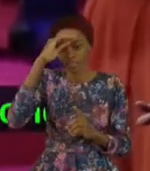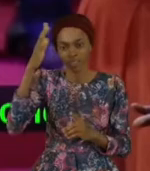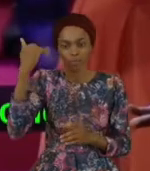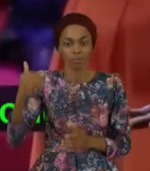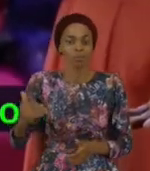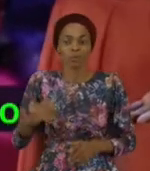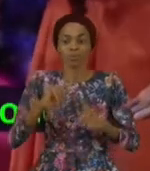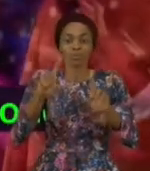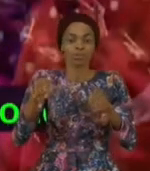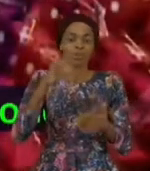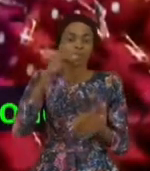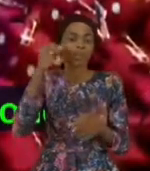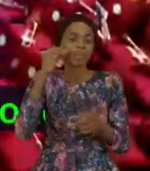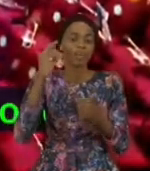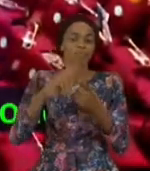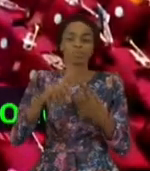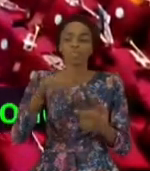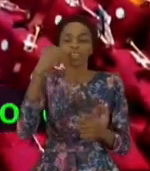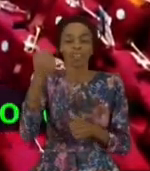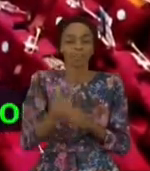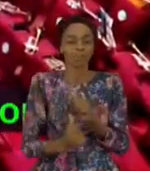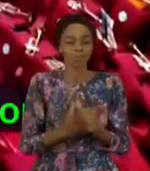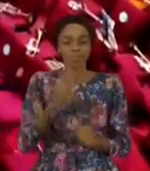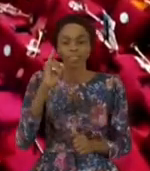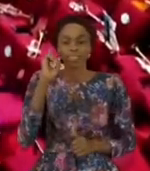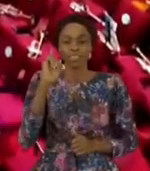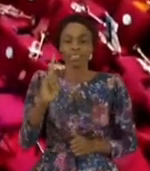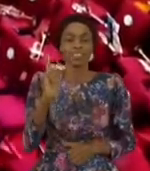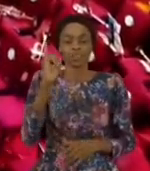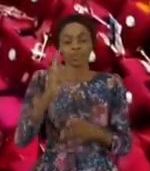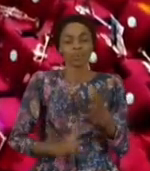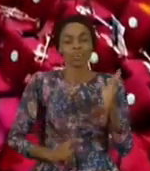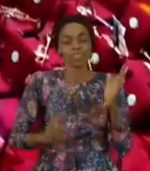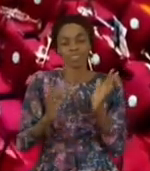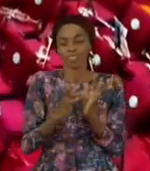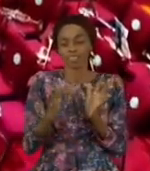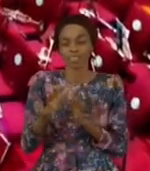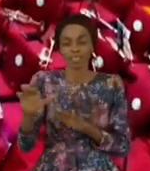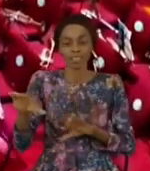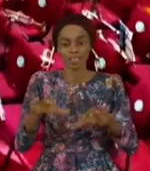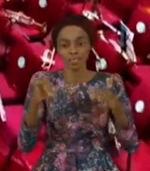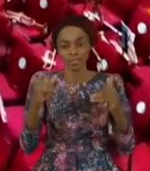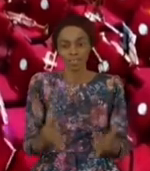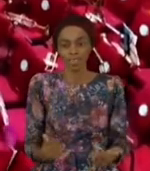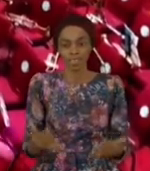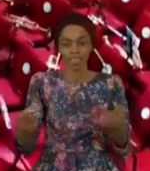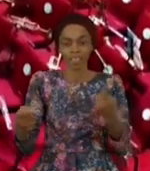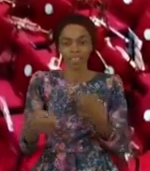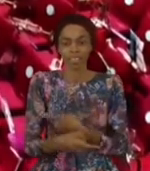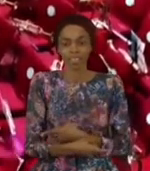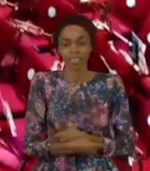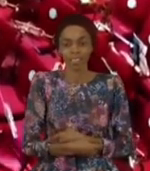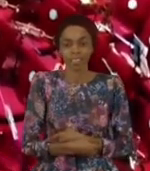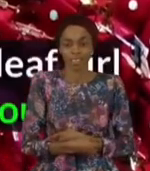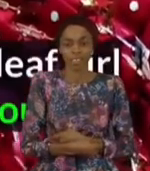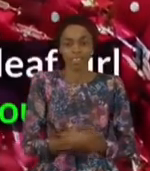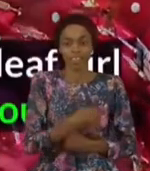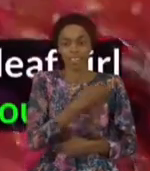rushing home to tell everyone what Jesus did today.